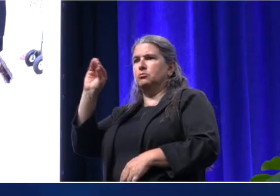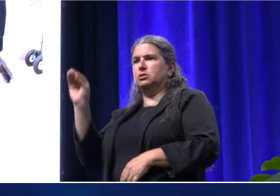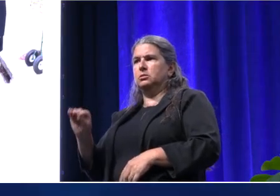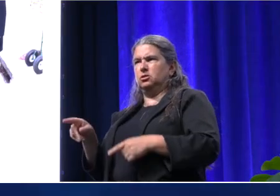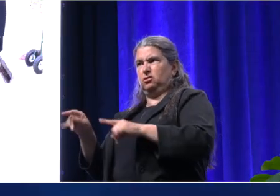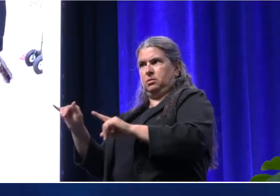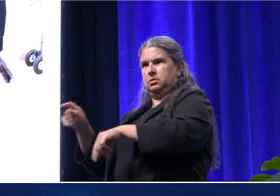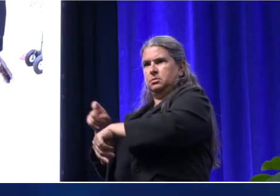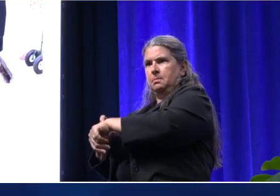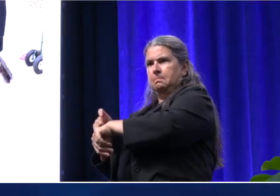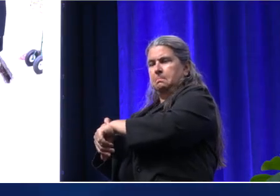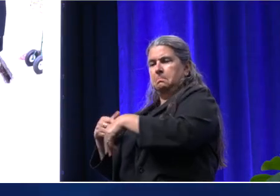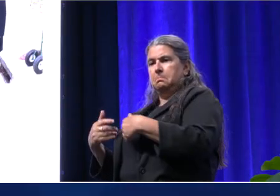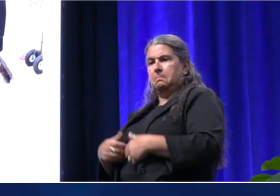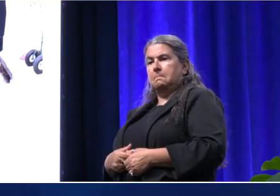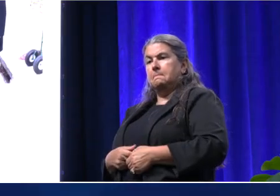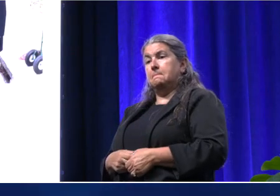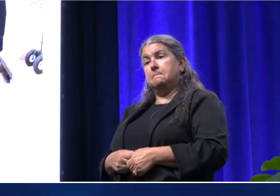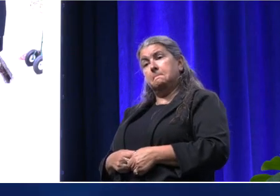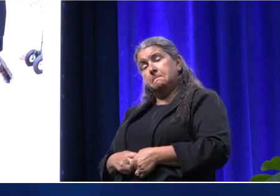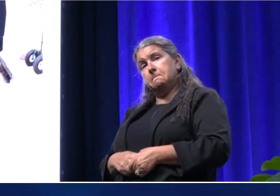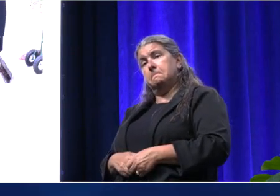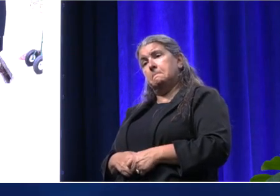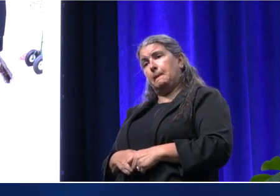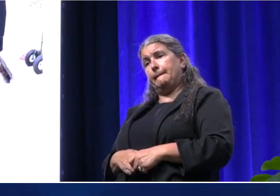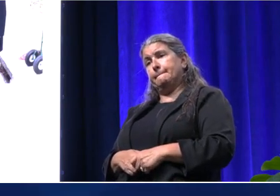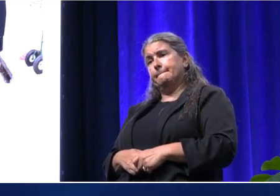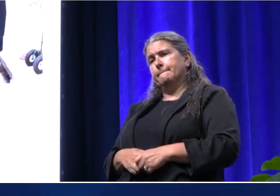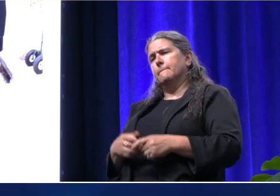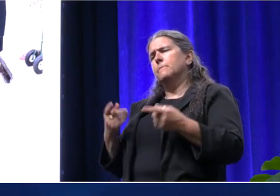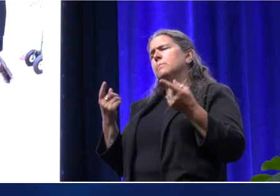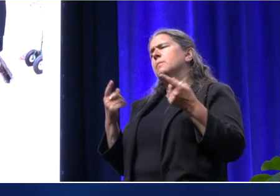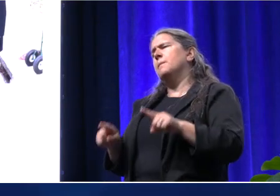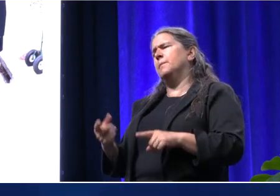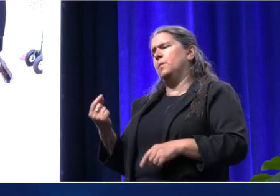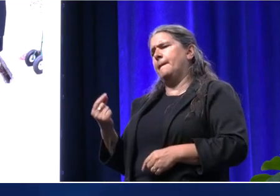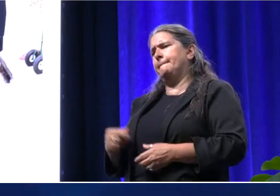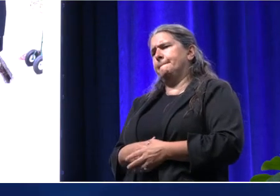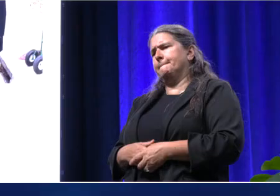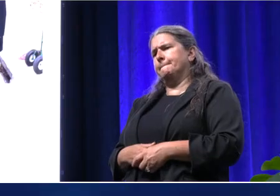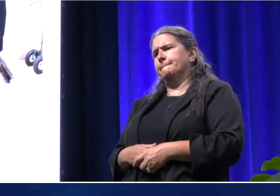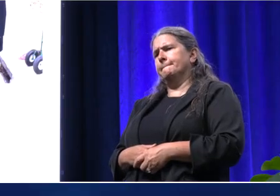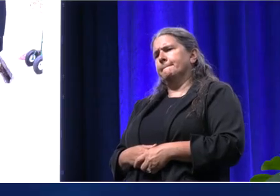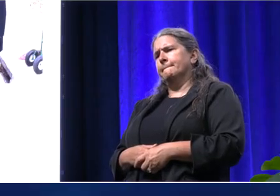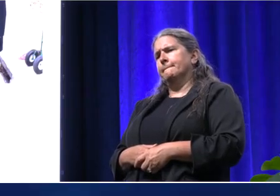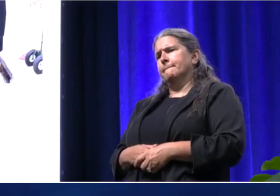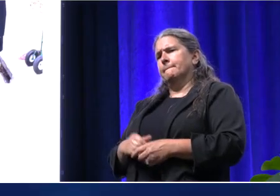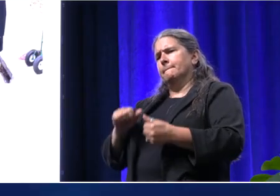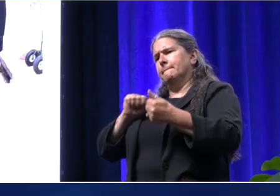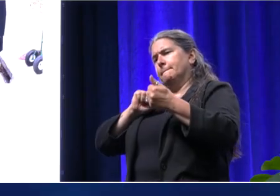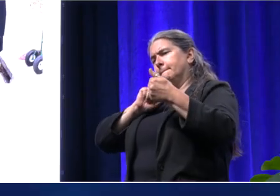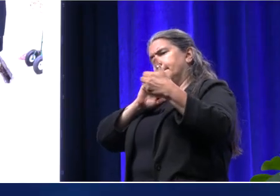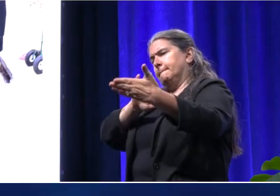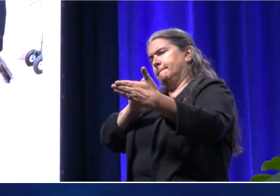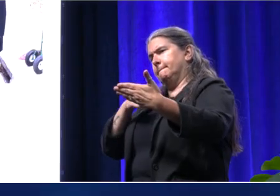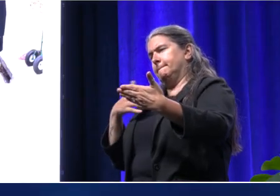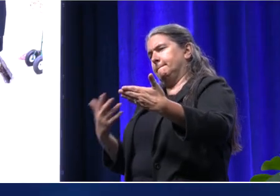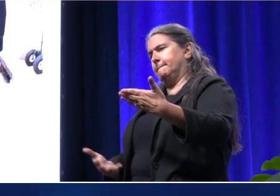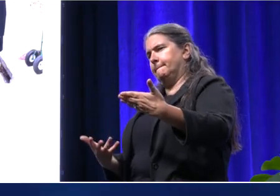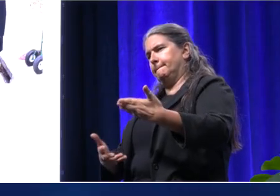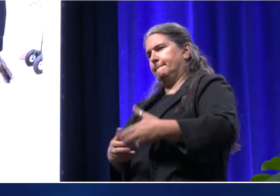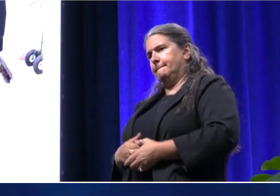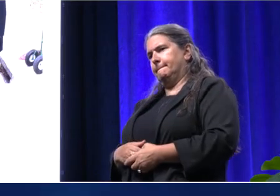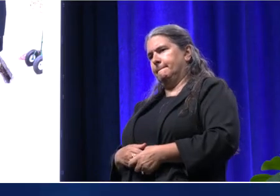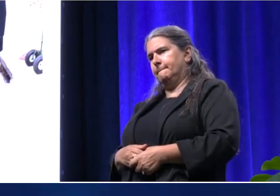period. So what is happening here? What they're doing differently in St. Louis is making sure